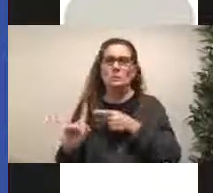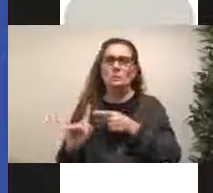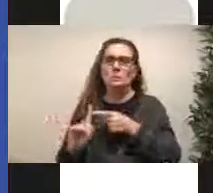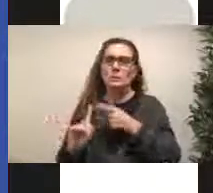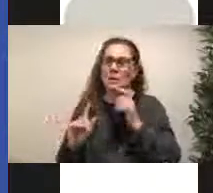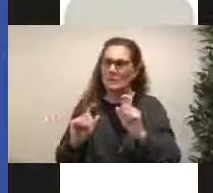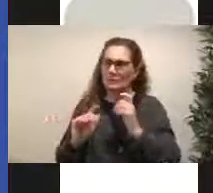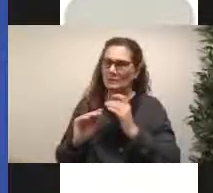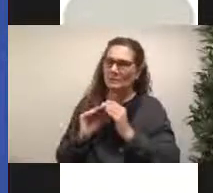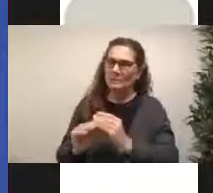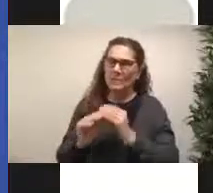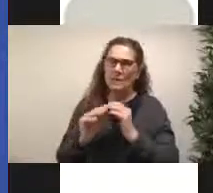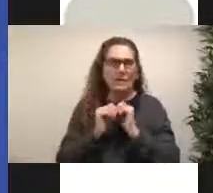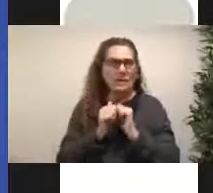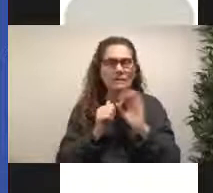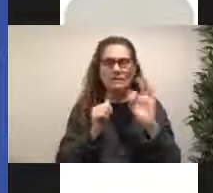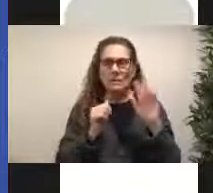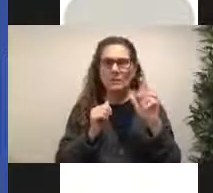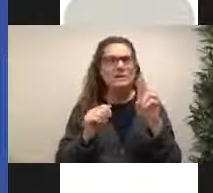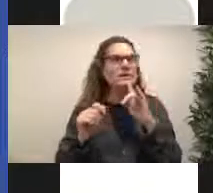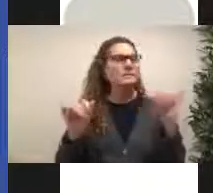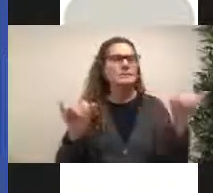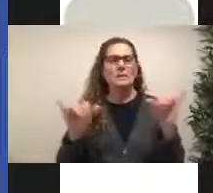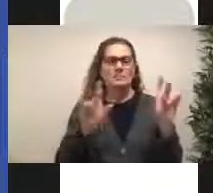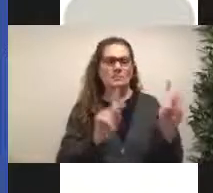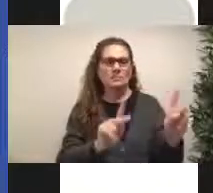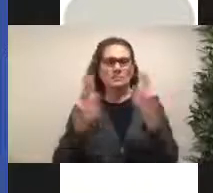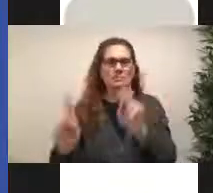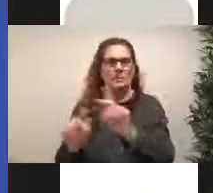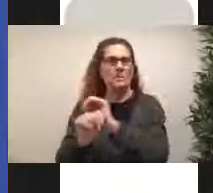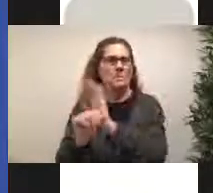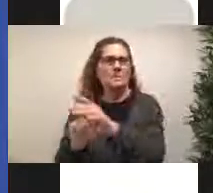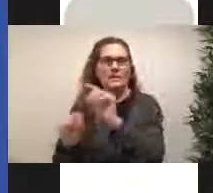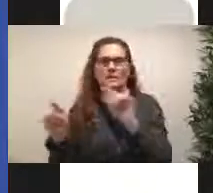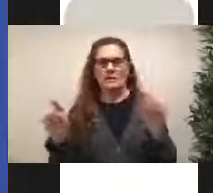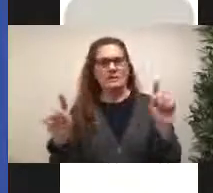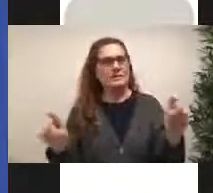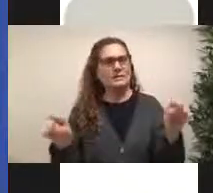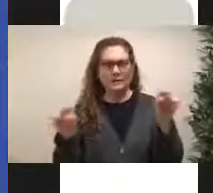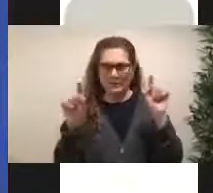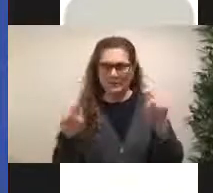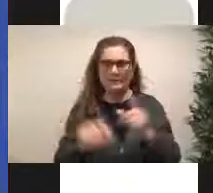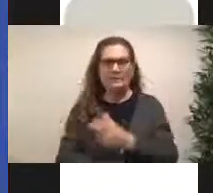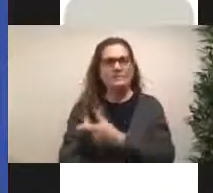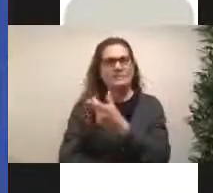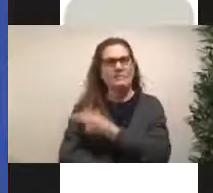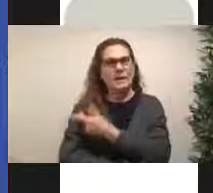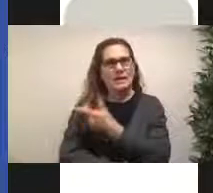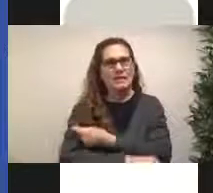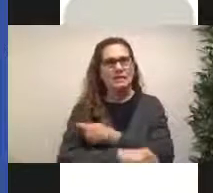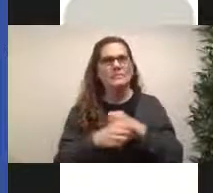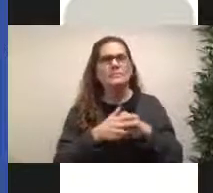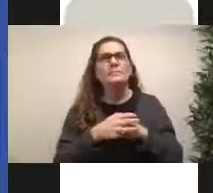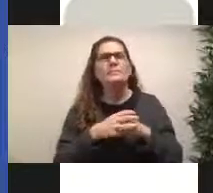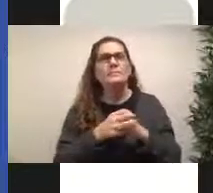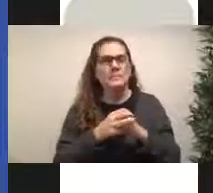COVID-19, is to get the vaccine. Get the flu vaccine. It is safe for anyone 6 months of age and older. The